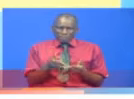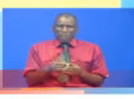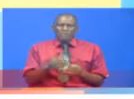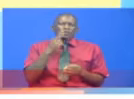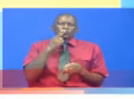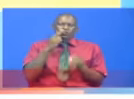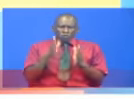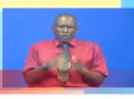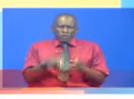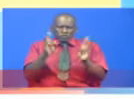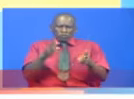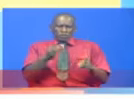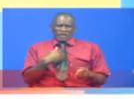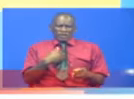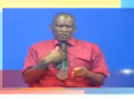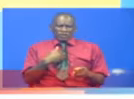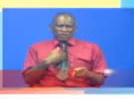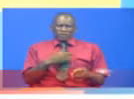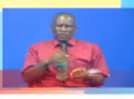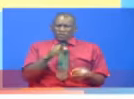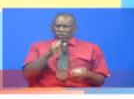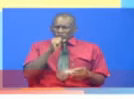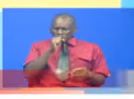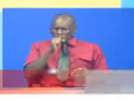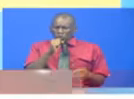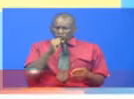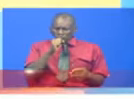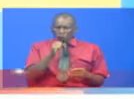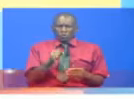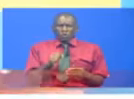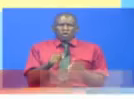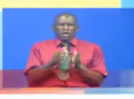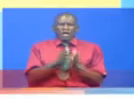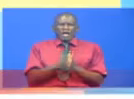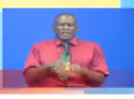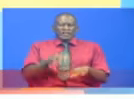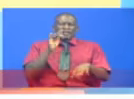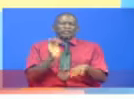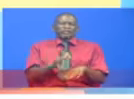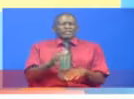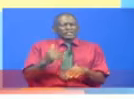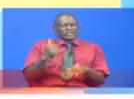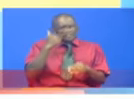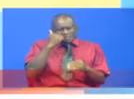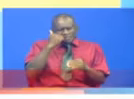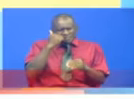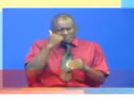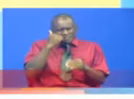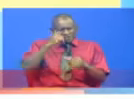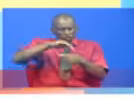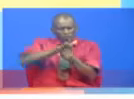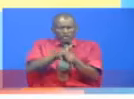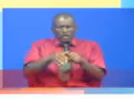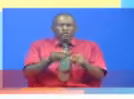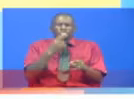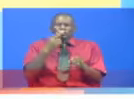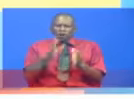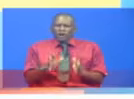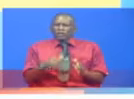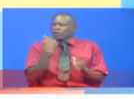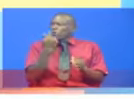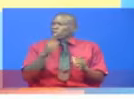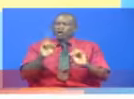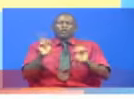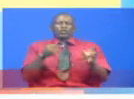Smokers often have a persistent cough, and infected COVID-19 smokers who are not yet